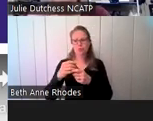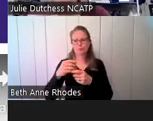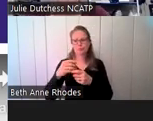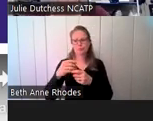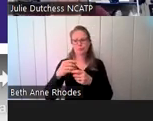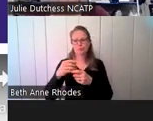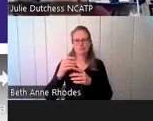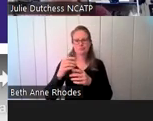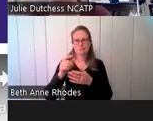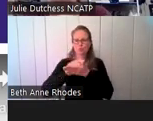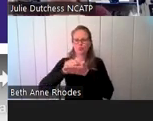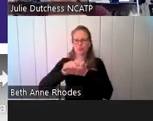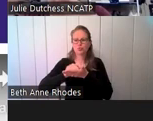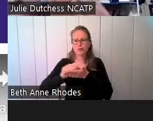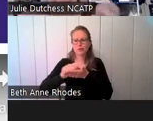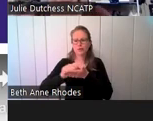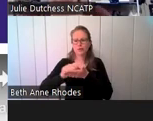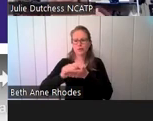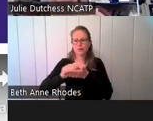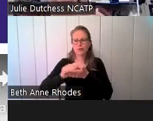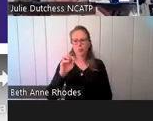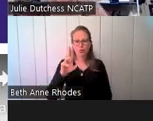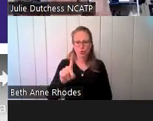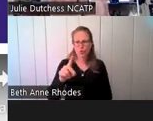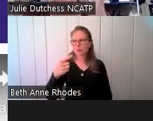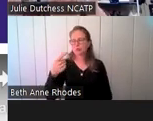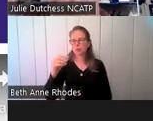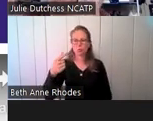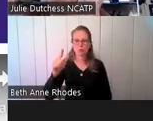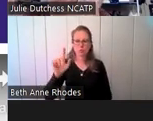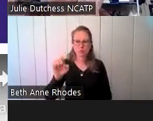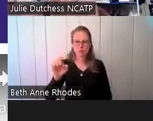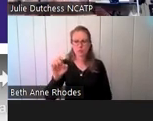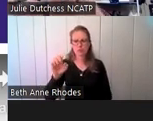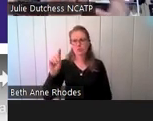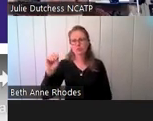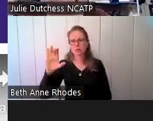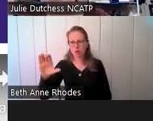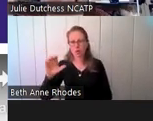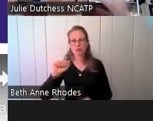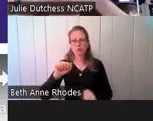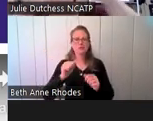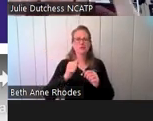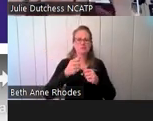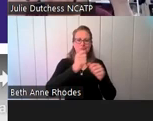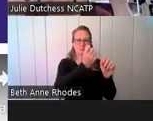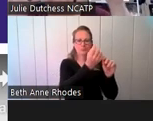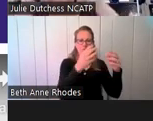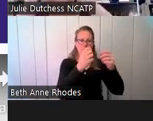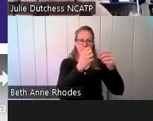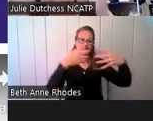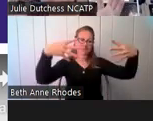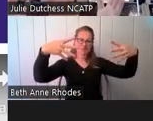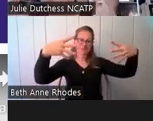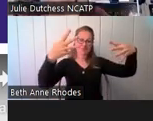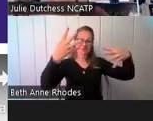or Google Doc. And then you can take that outline and the image and then start writing, and you have all your thoughts right there, and it